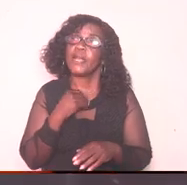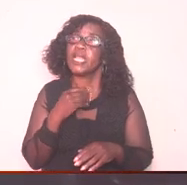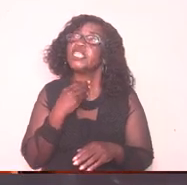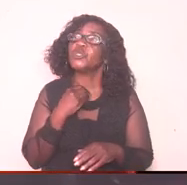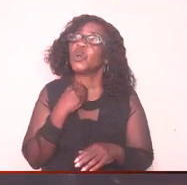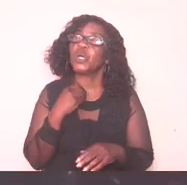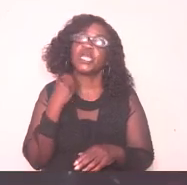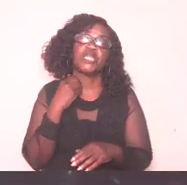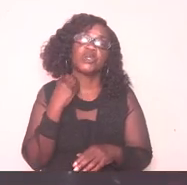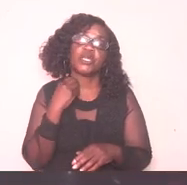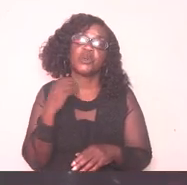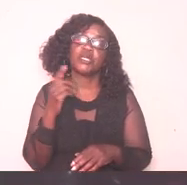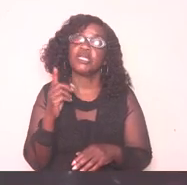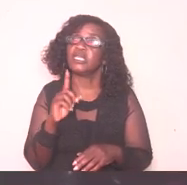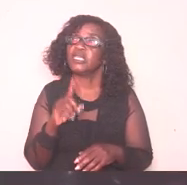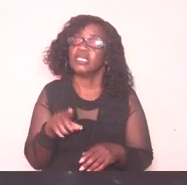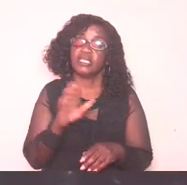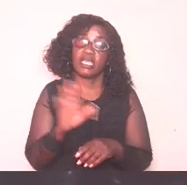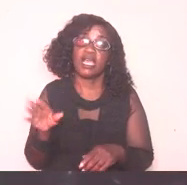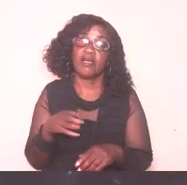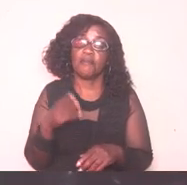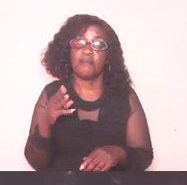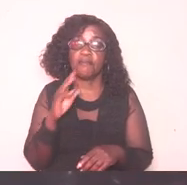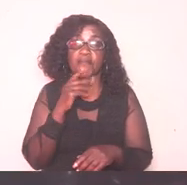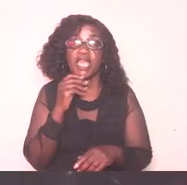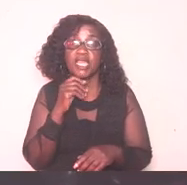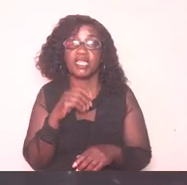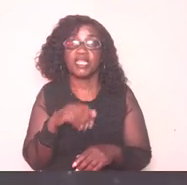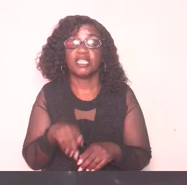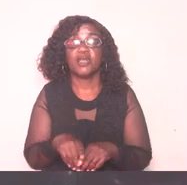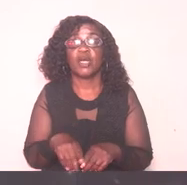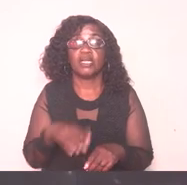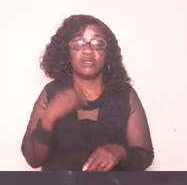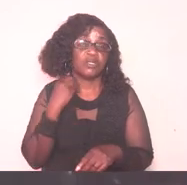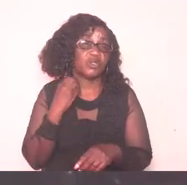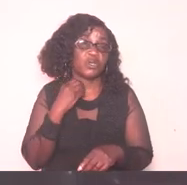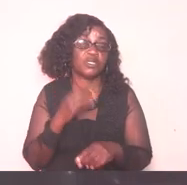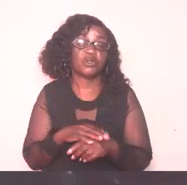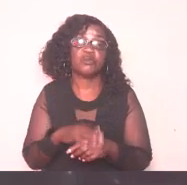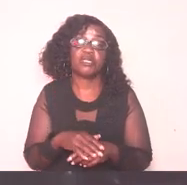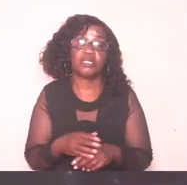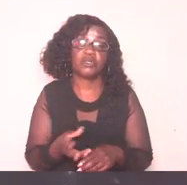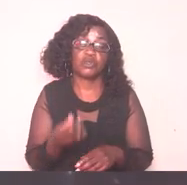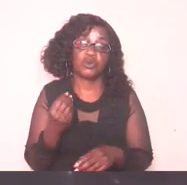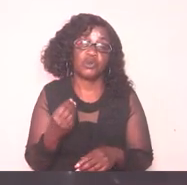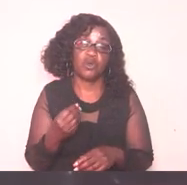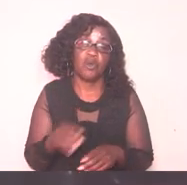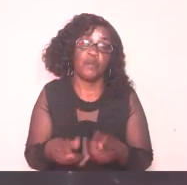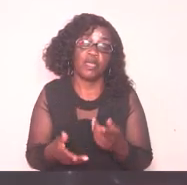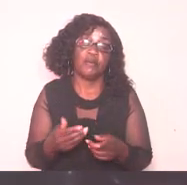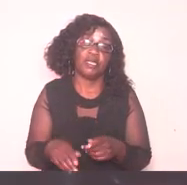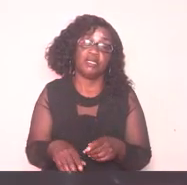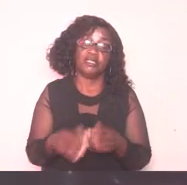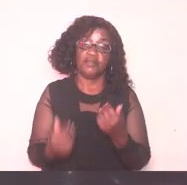like increase the family name. We think you're effectively able to combat those kind of institutions that exist and are founded solely on like using these children as a means to an